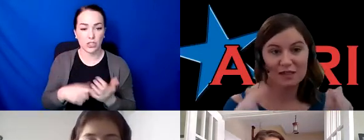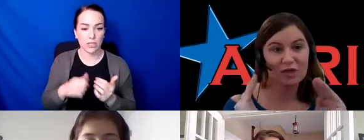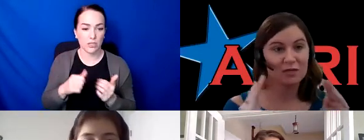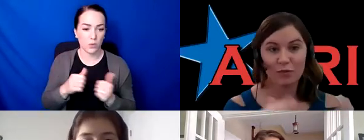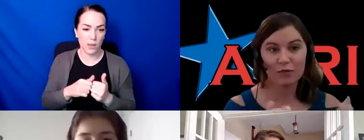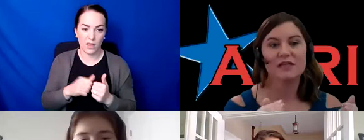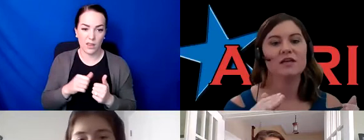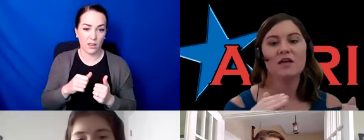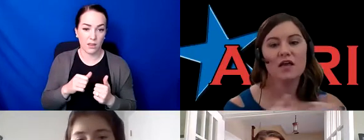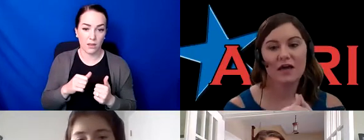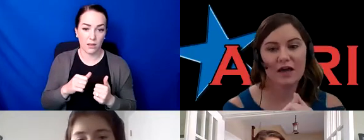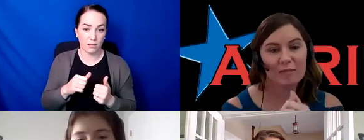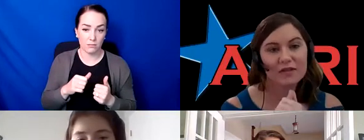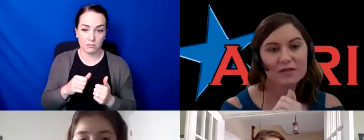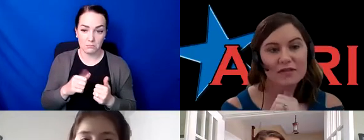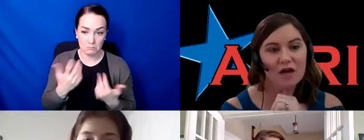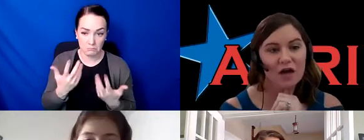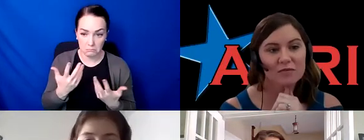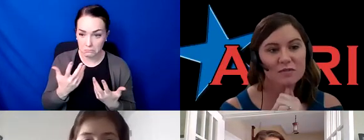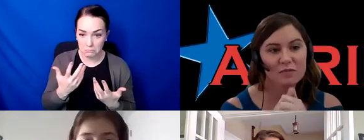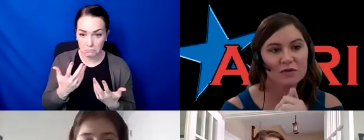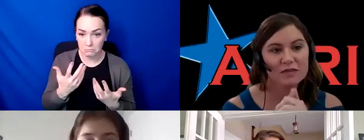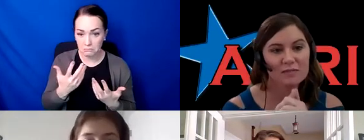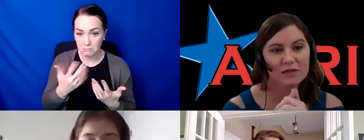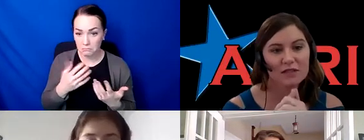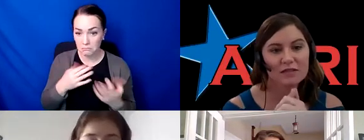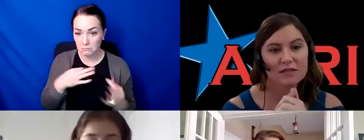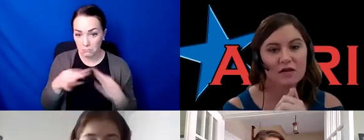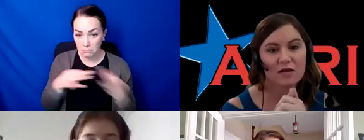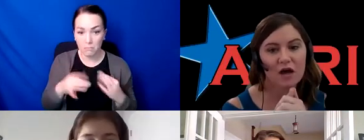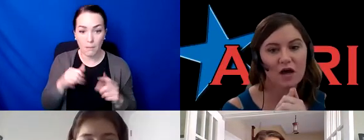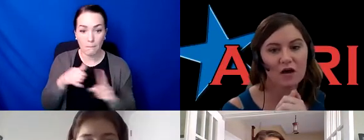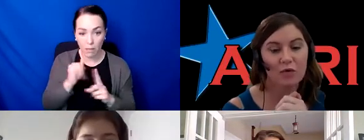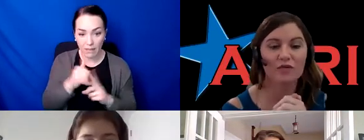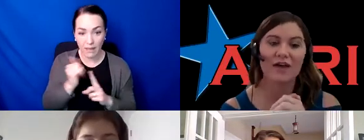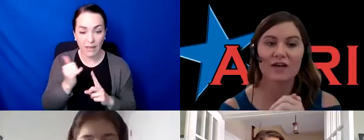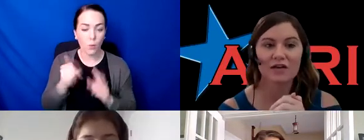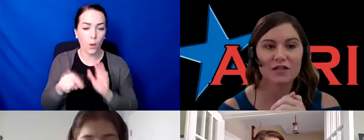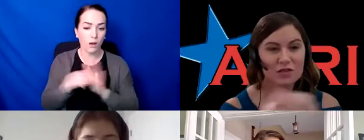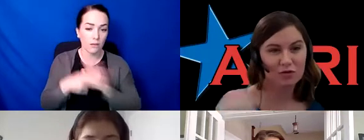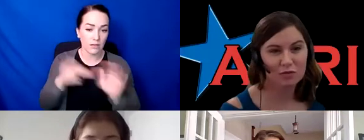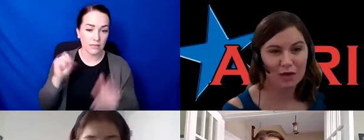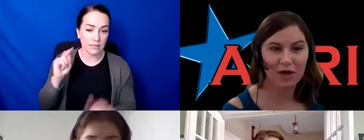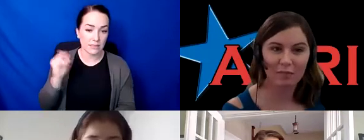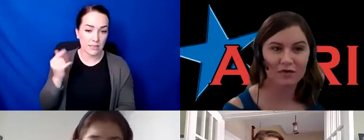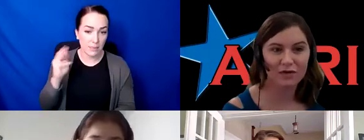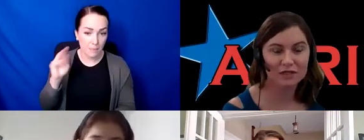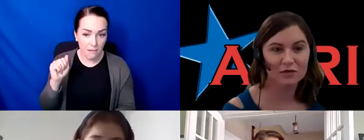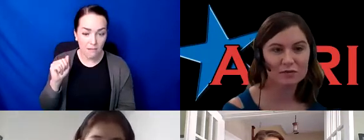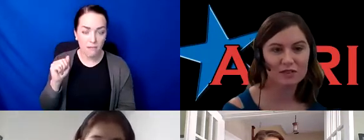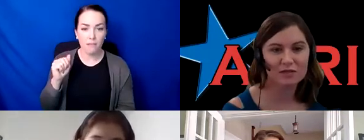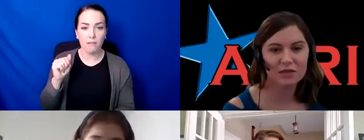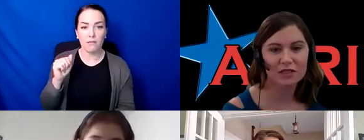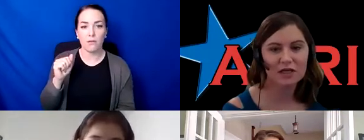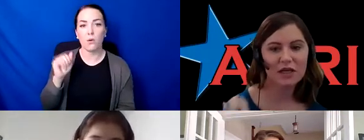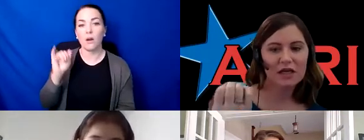the stigma and bullying that happens to people with disabilities, or that is assumed that will happen if I disclose